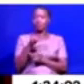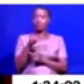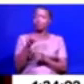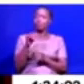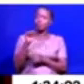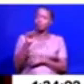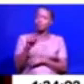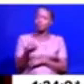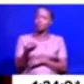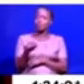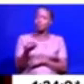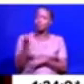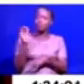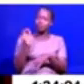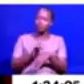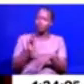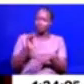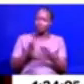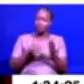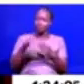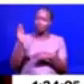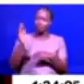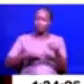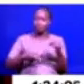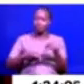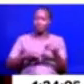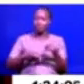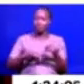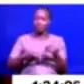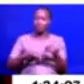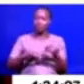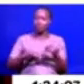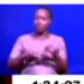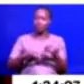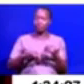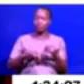Imeweza kuadhiri watu zaidi ya